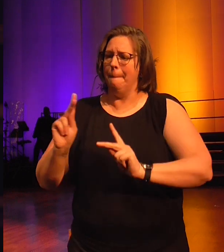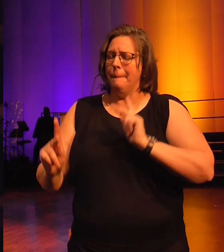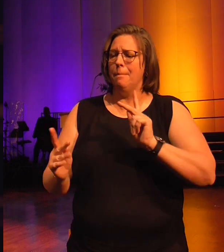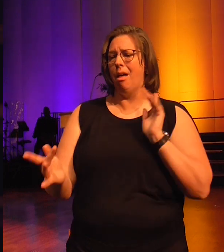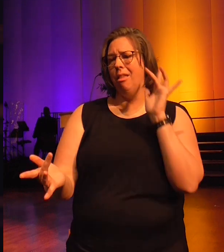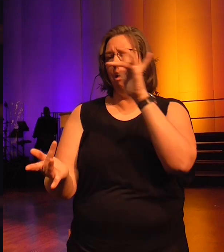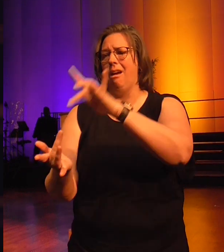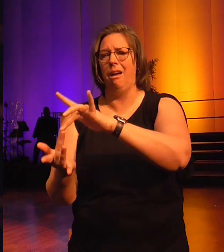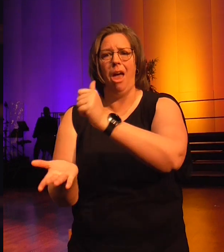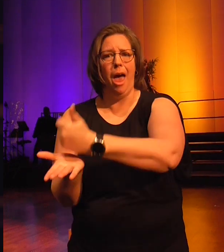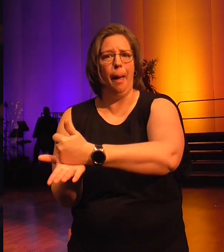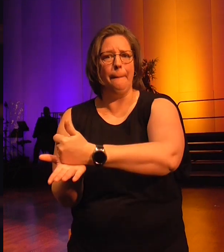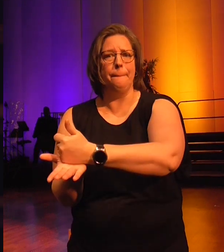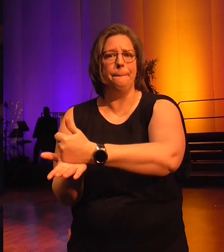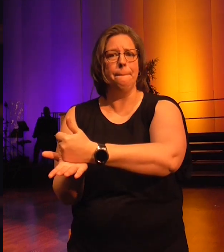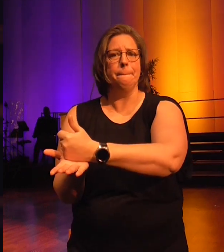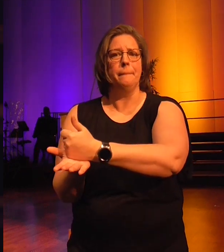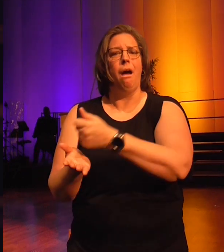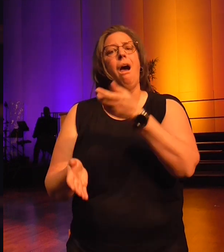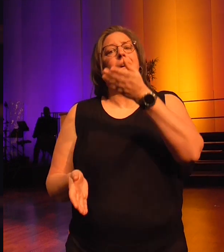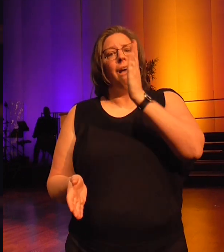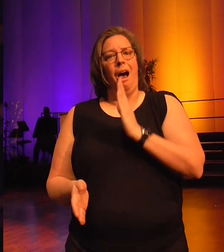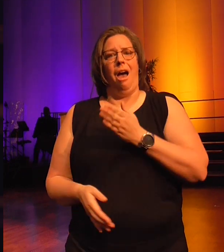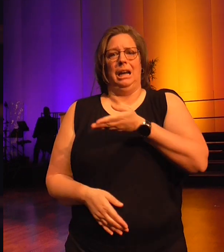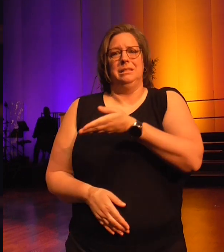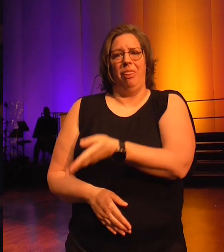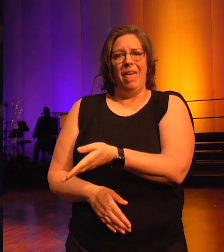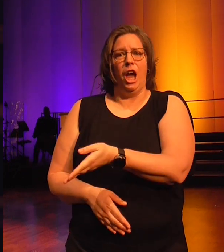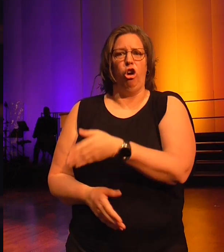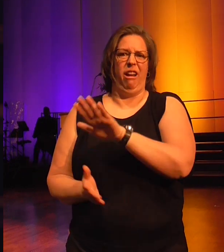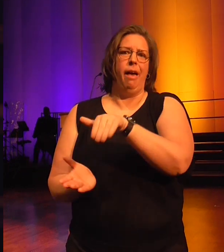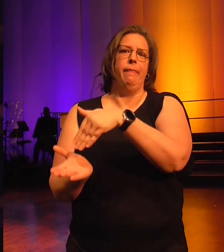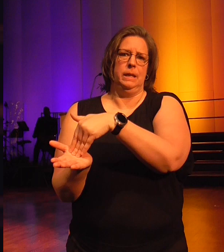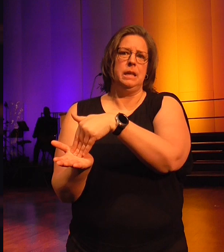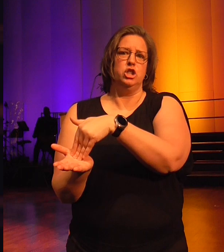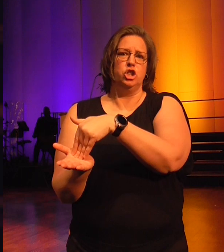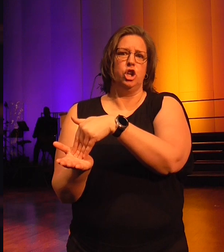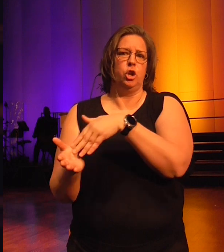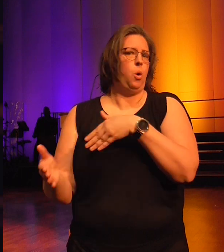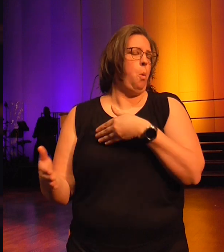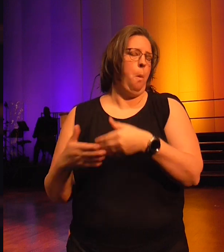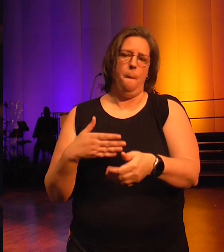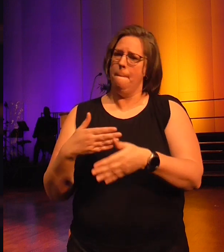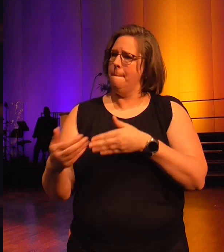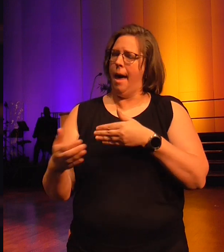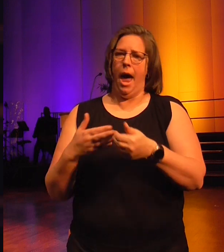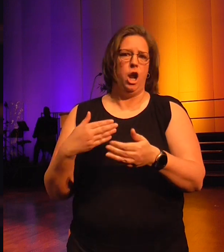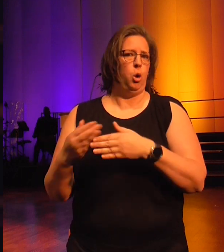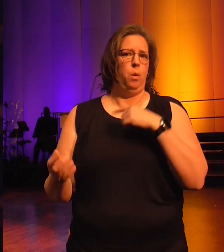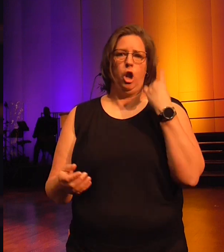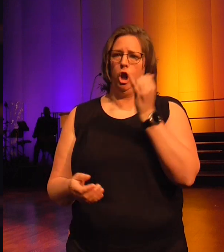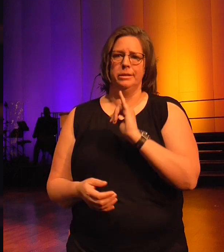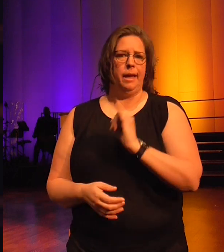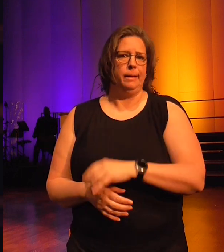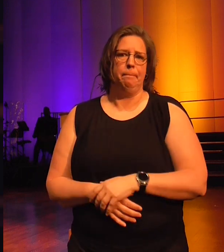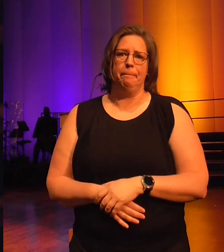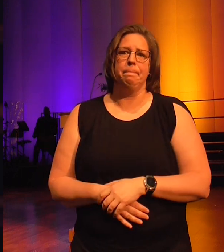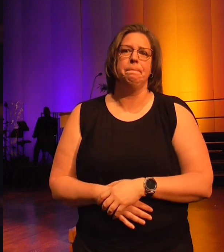help. God is right there in the center, no matter what the appearance may be.